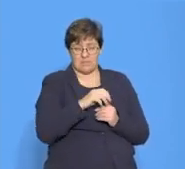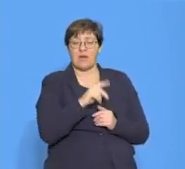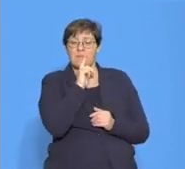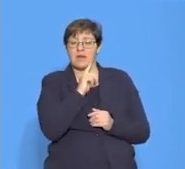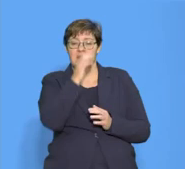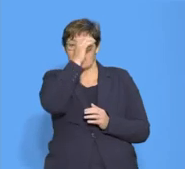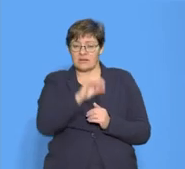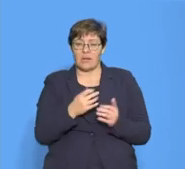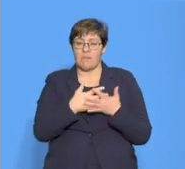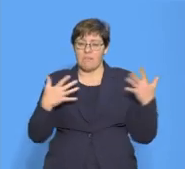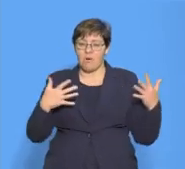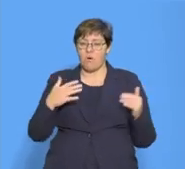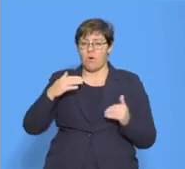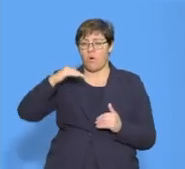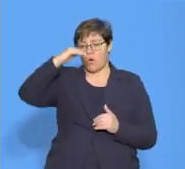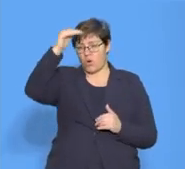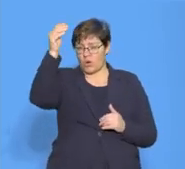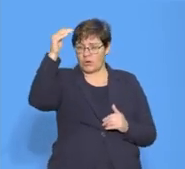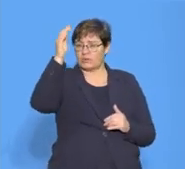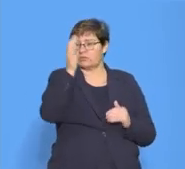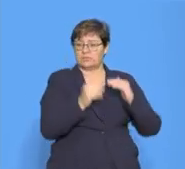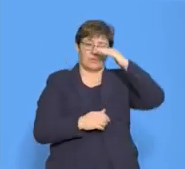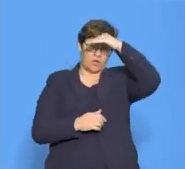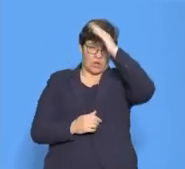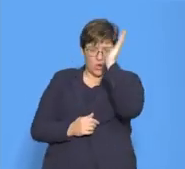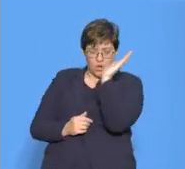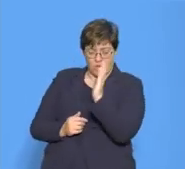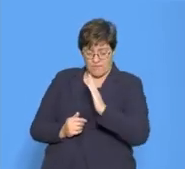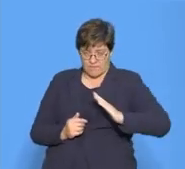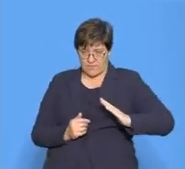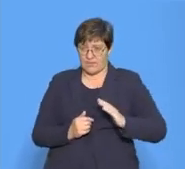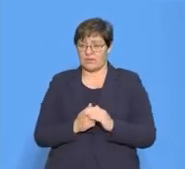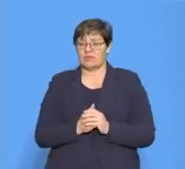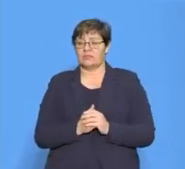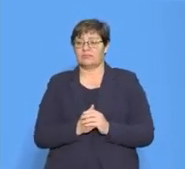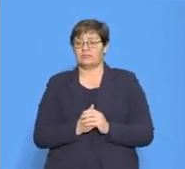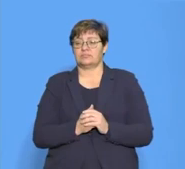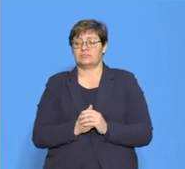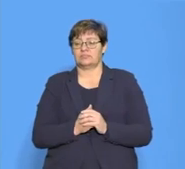of a human we talk about it as being more curved. So we say it is more